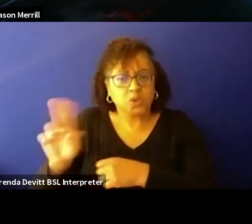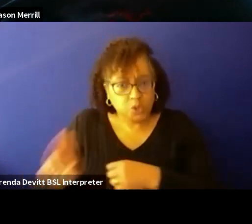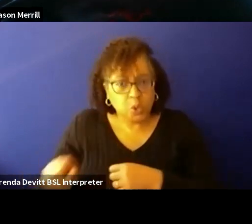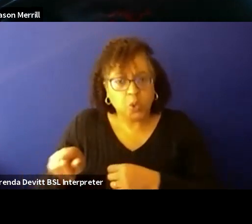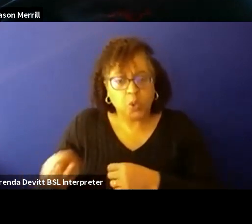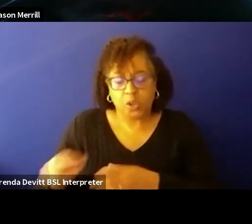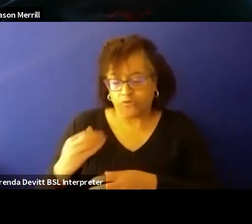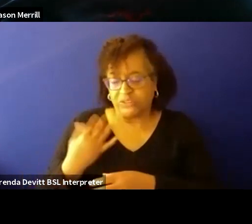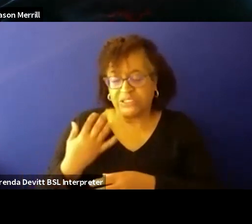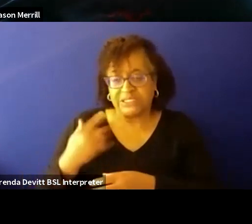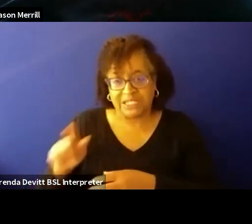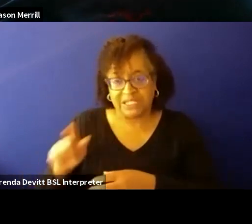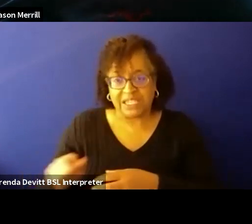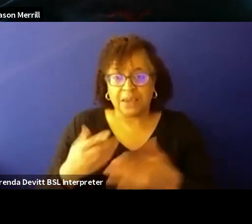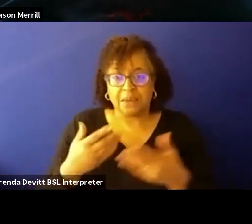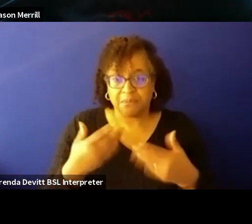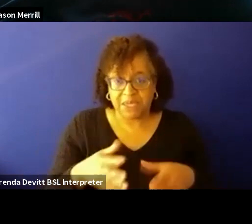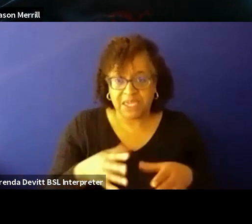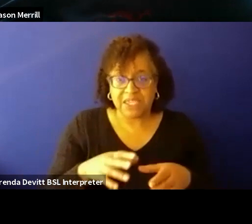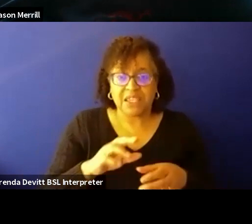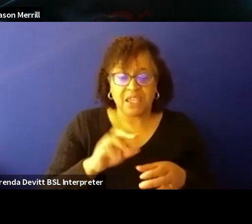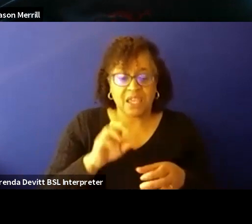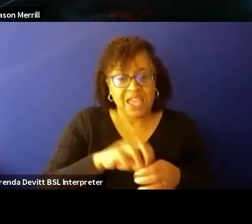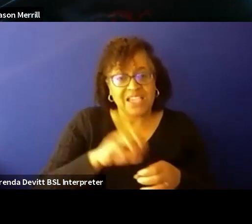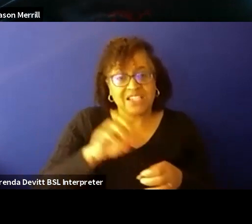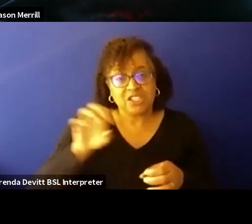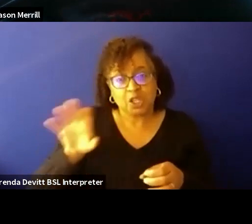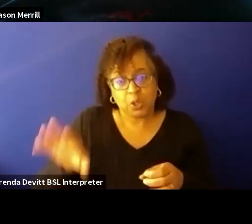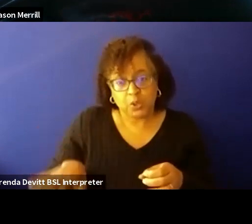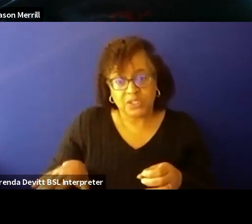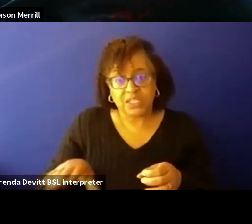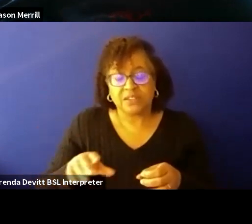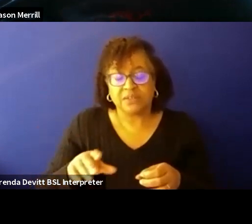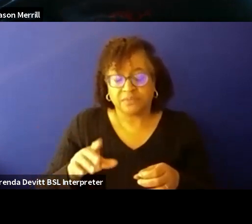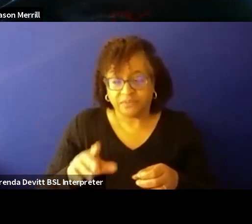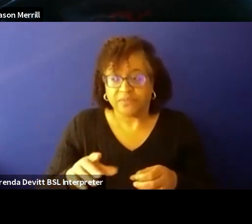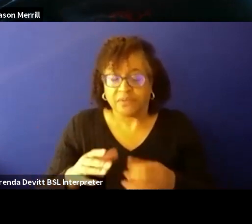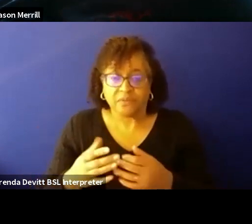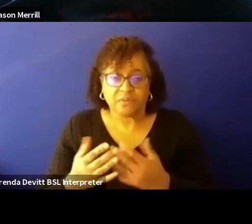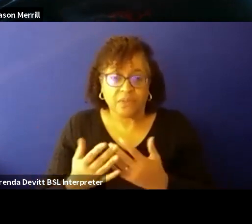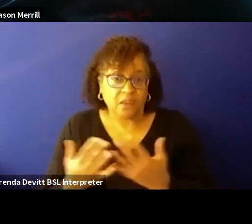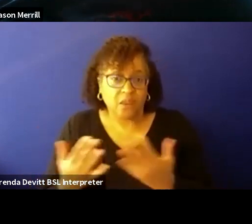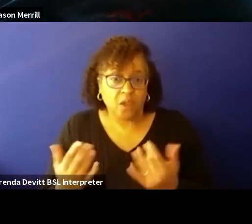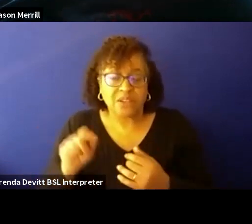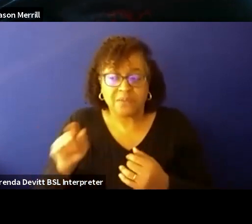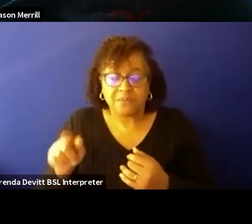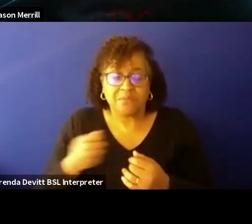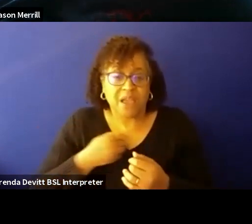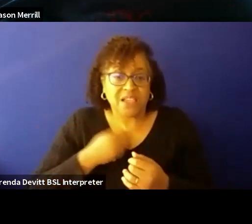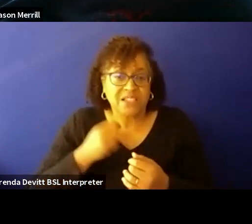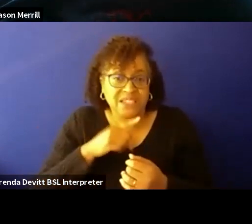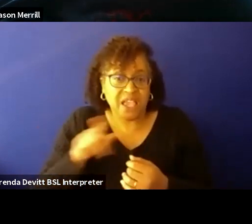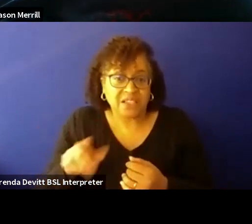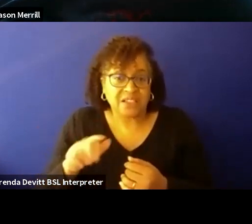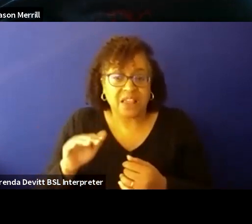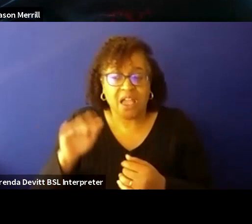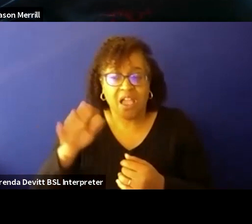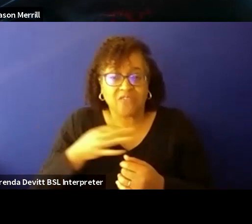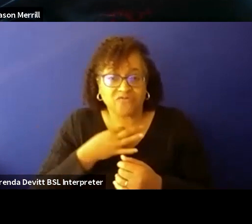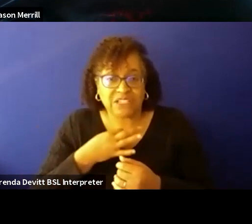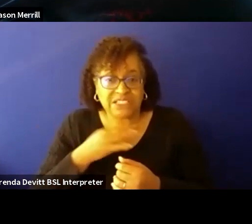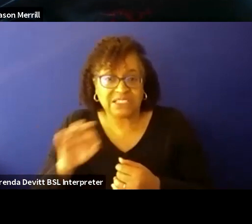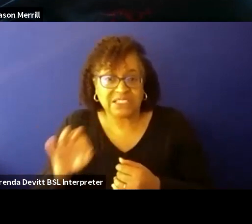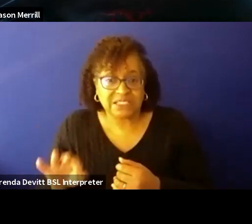And my son is termed as high risk at the school. And obviously he's anxious because one or two of his friends have